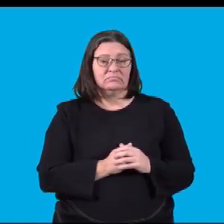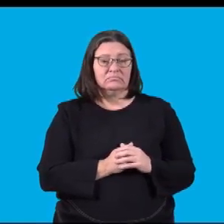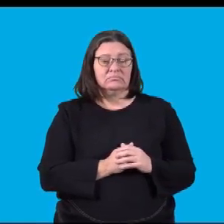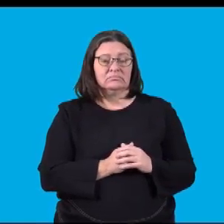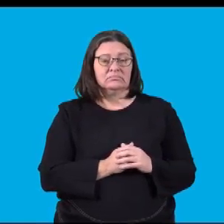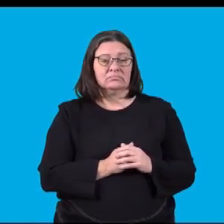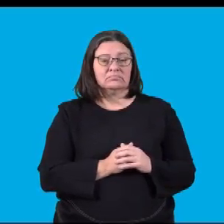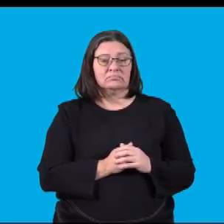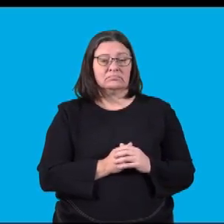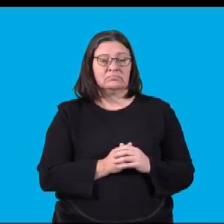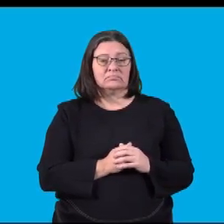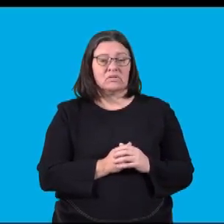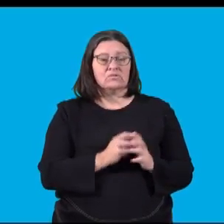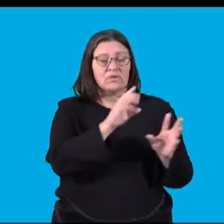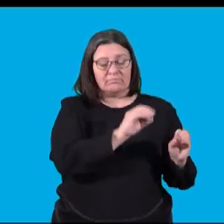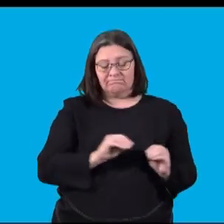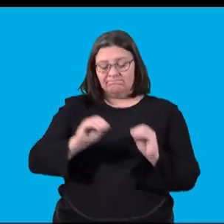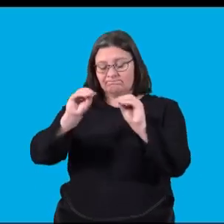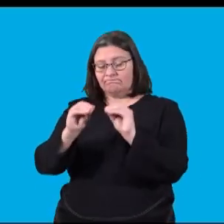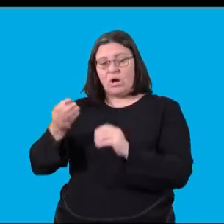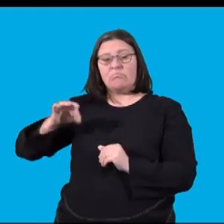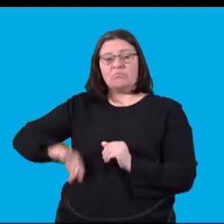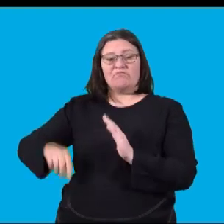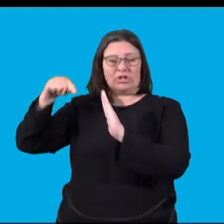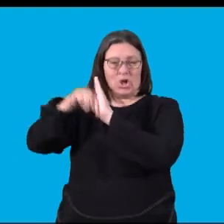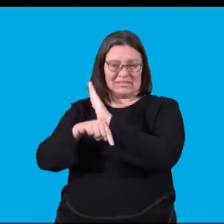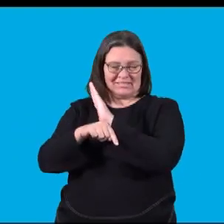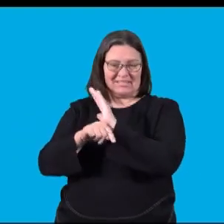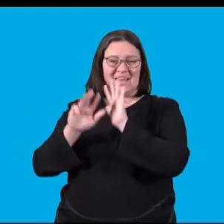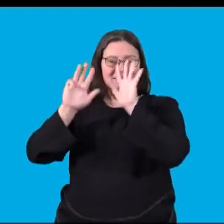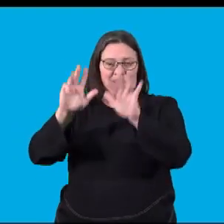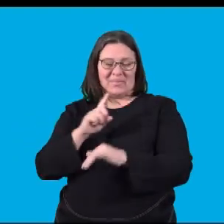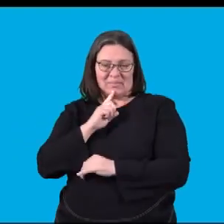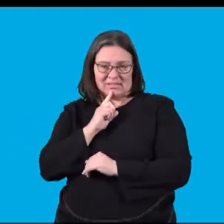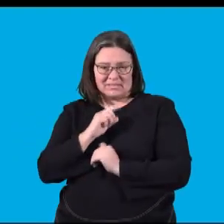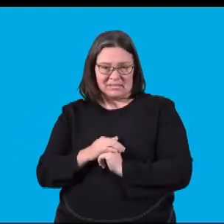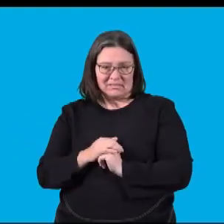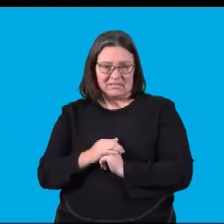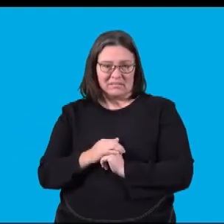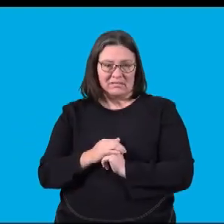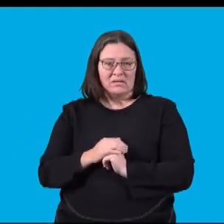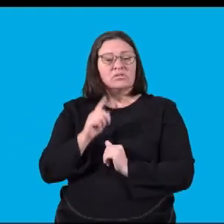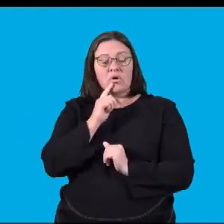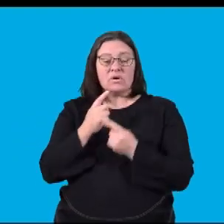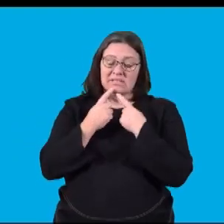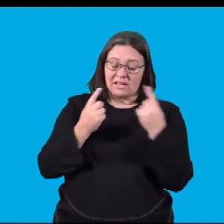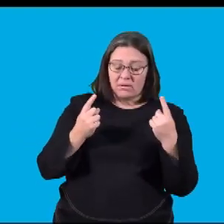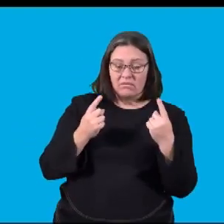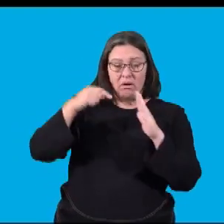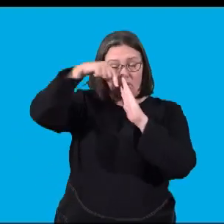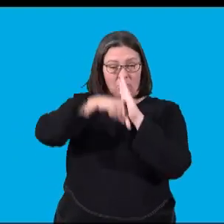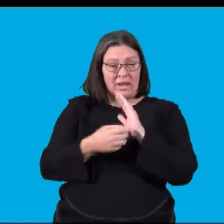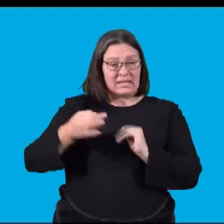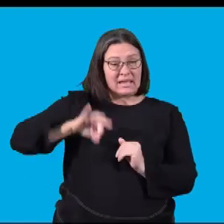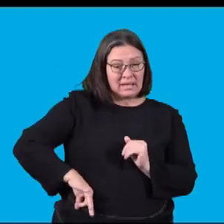The 9,000 is now your profit and loss. So it means when I come to my statement of comprehensive income